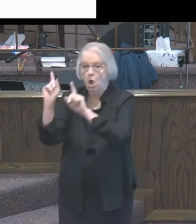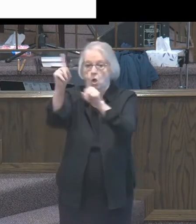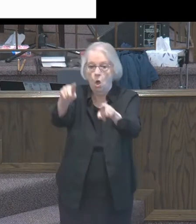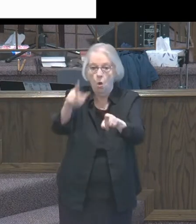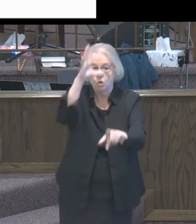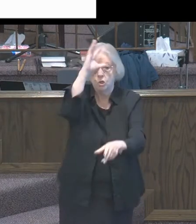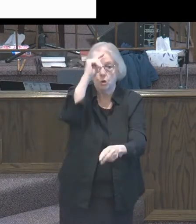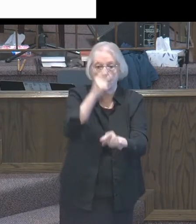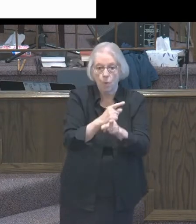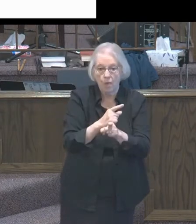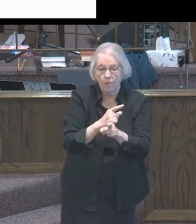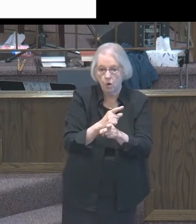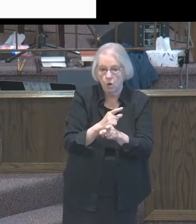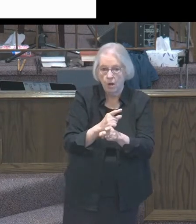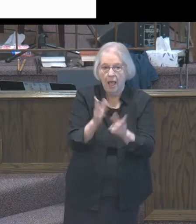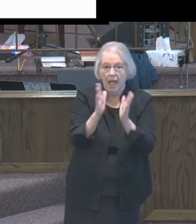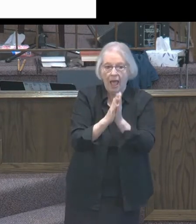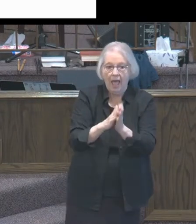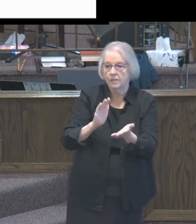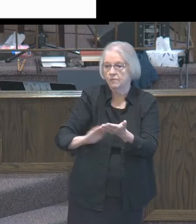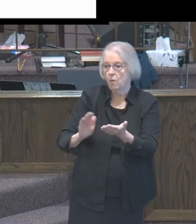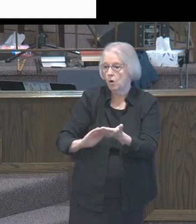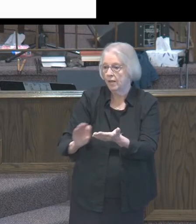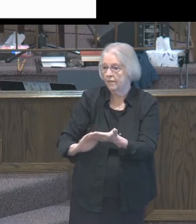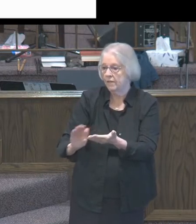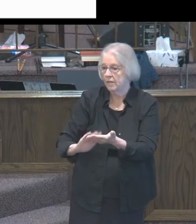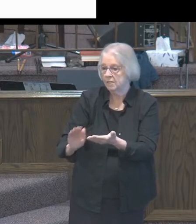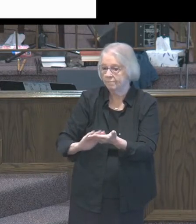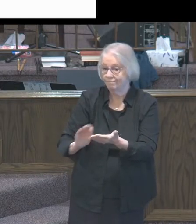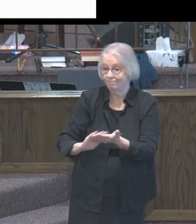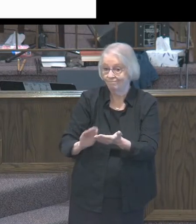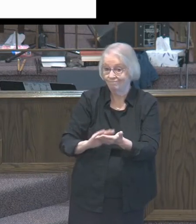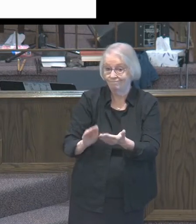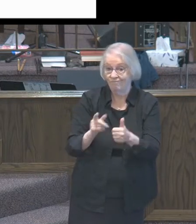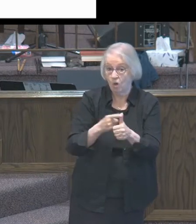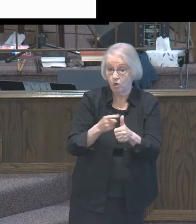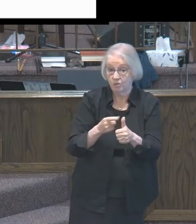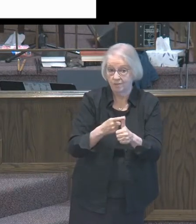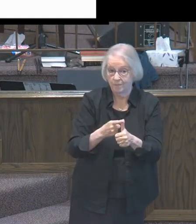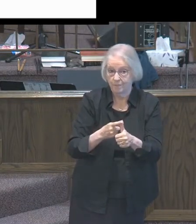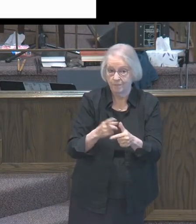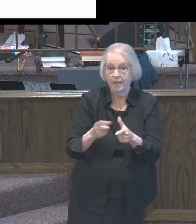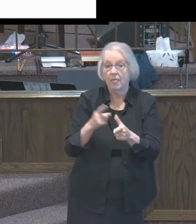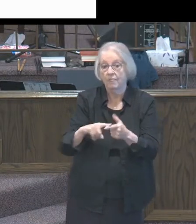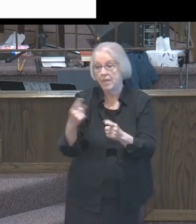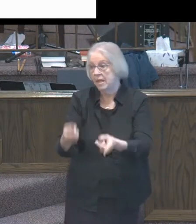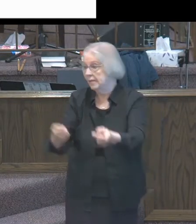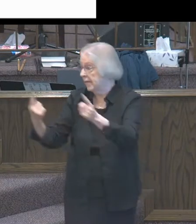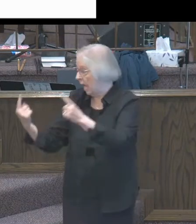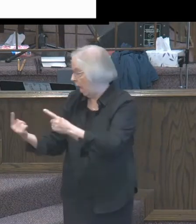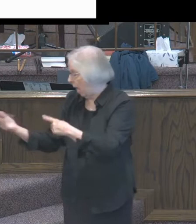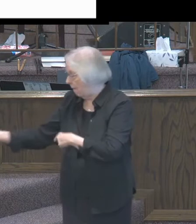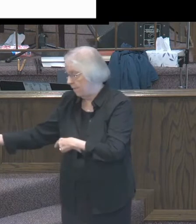brother, and then come and offer your gift. Agree with your